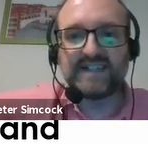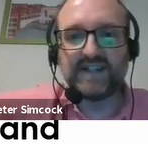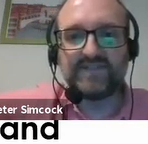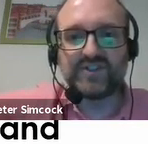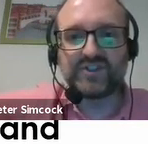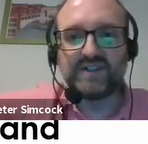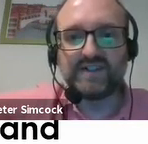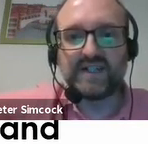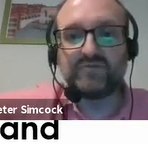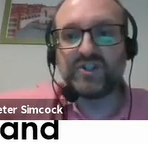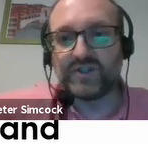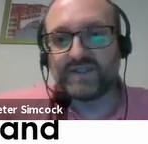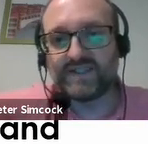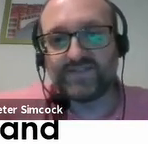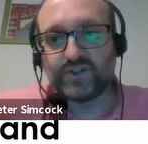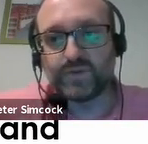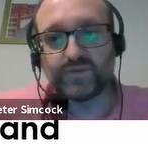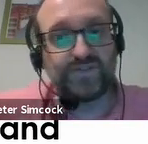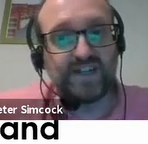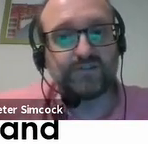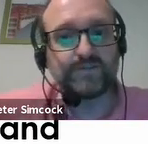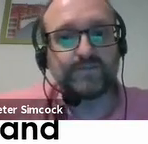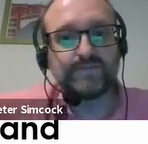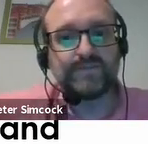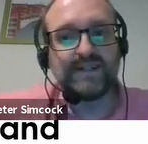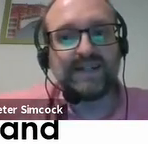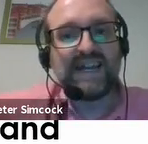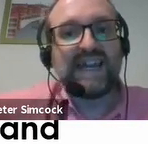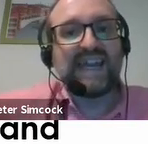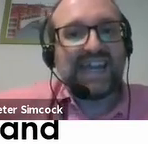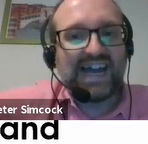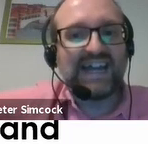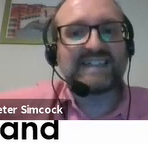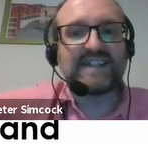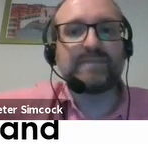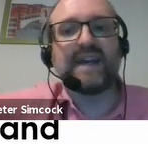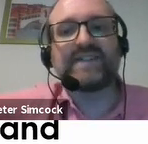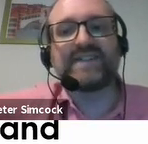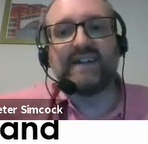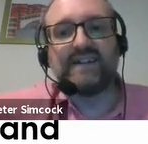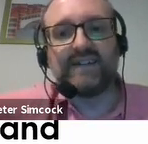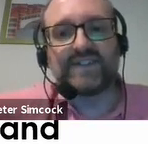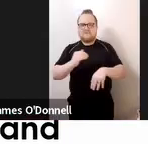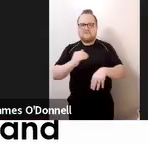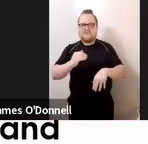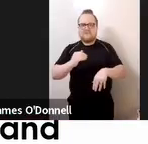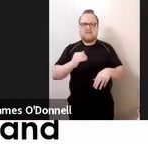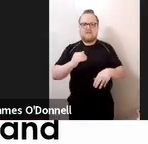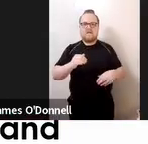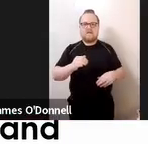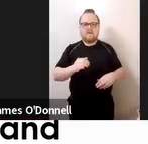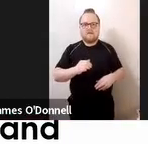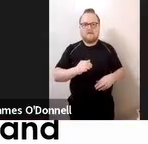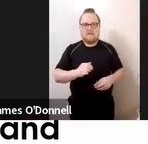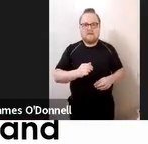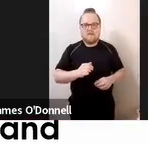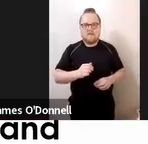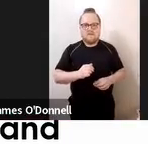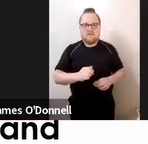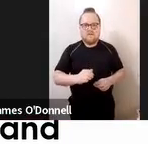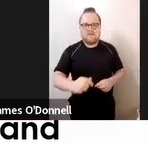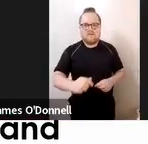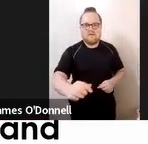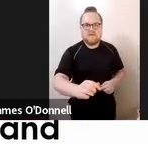affected his night vision and reduced his visual field he can access bsl if it's directly in front of him